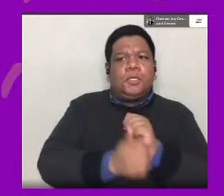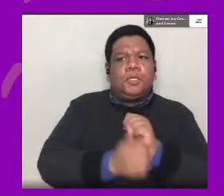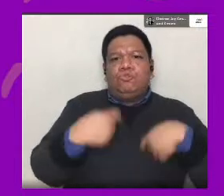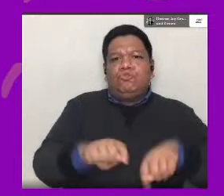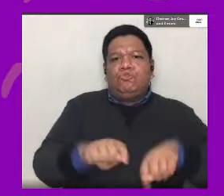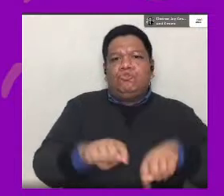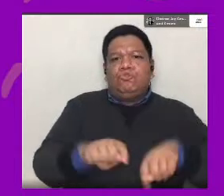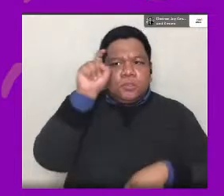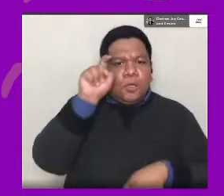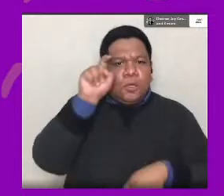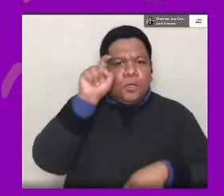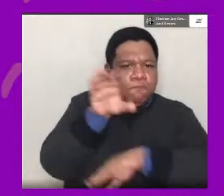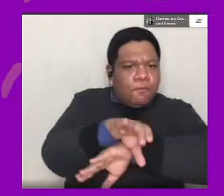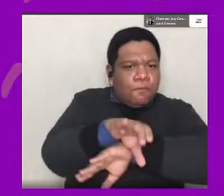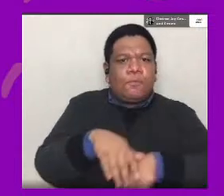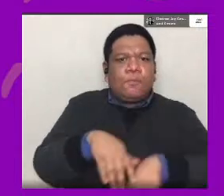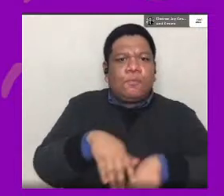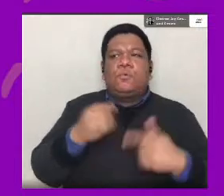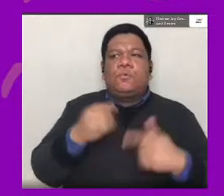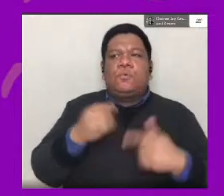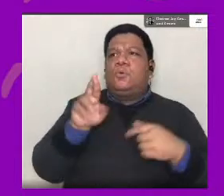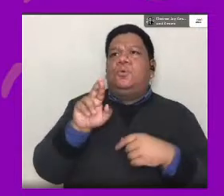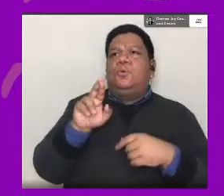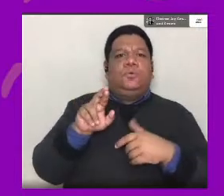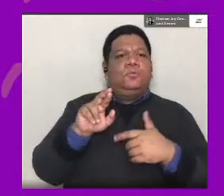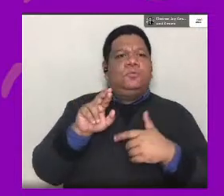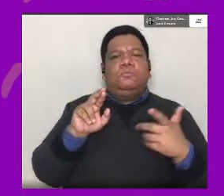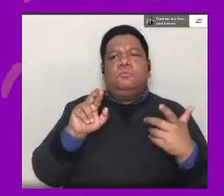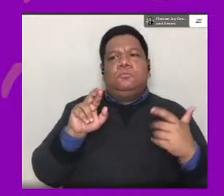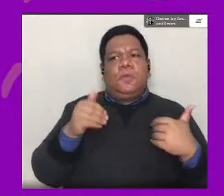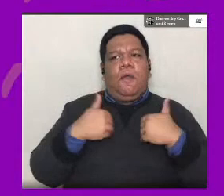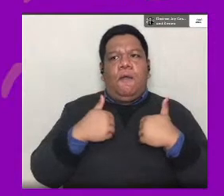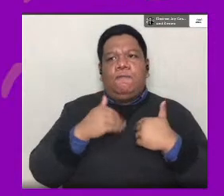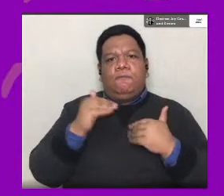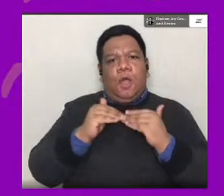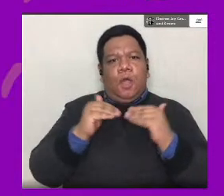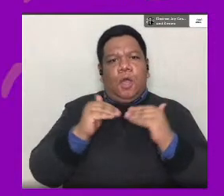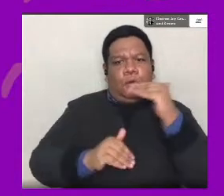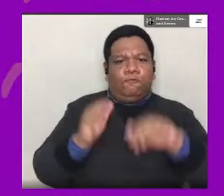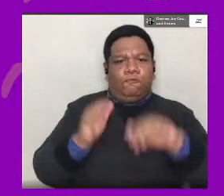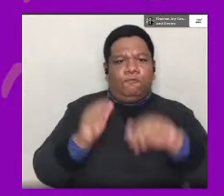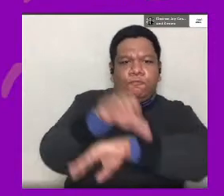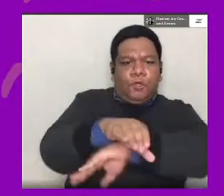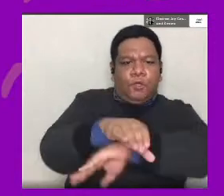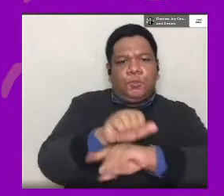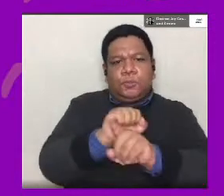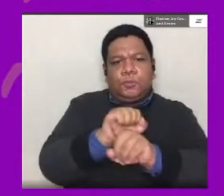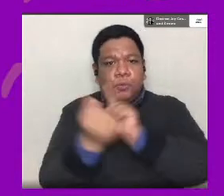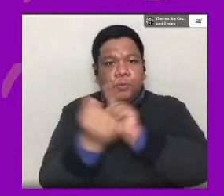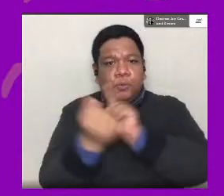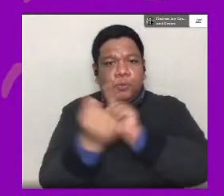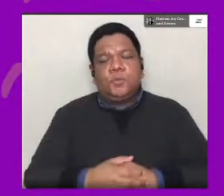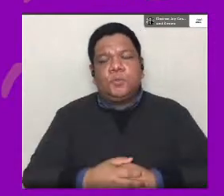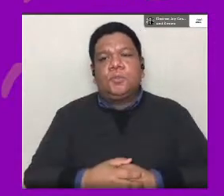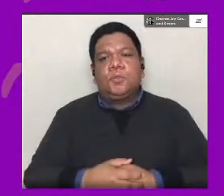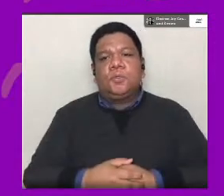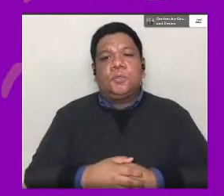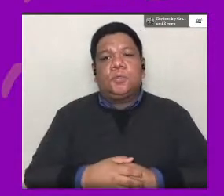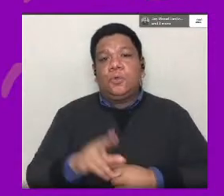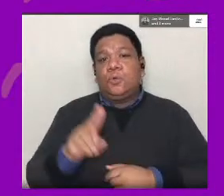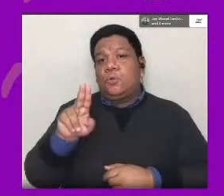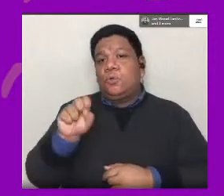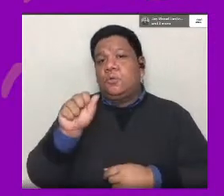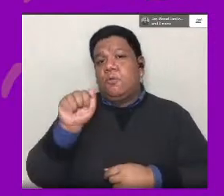under unequal or coercive conditions. USAID takes a